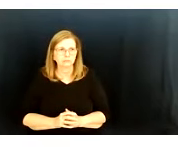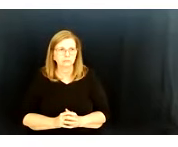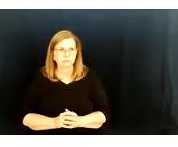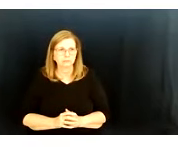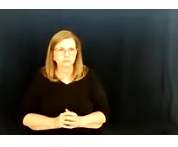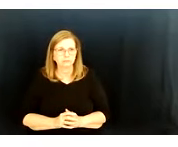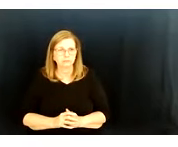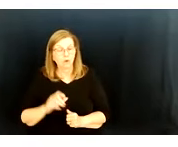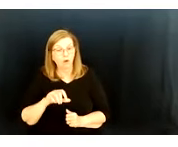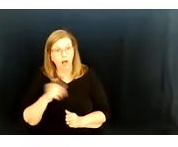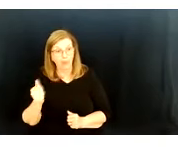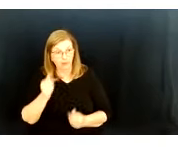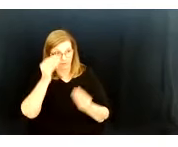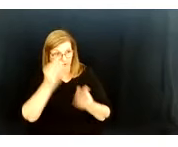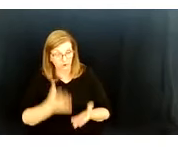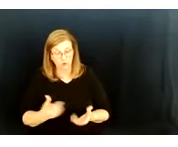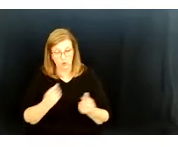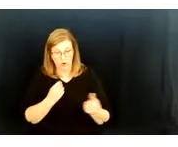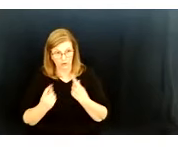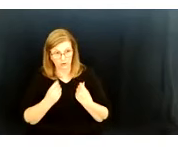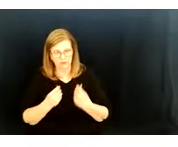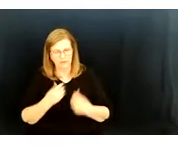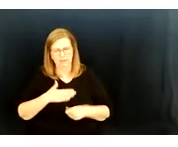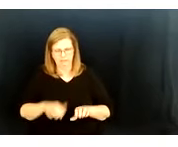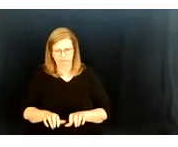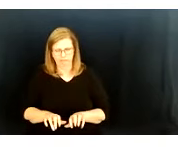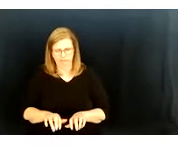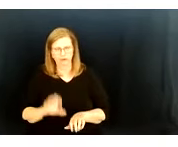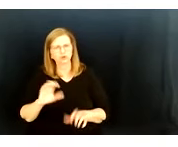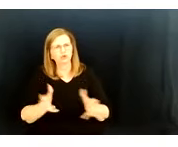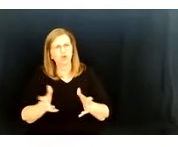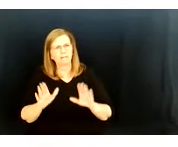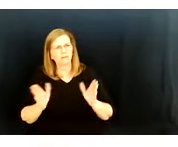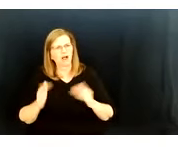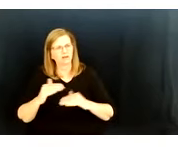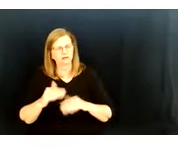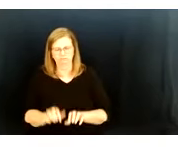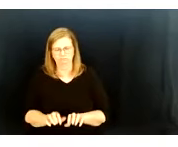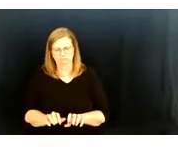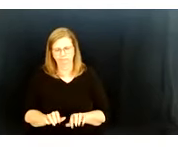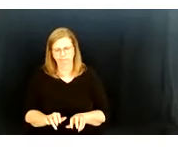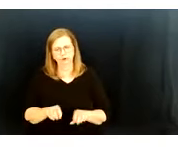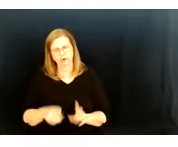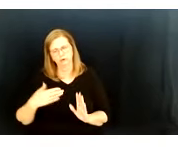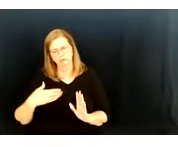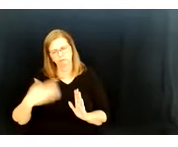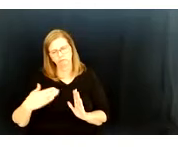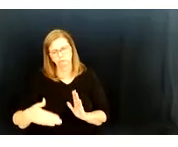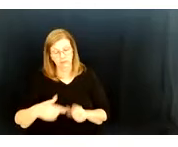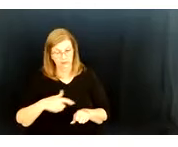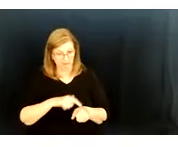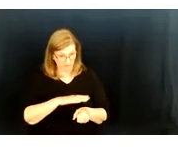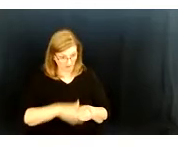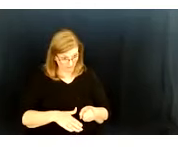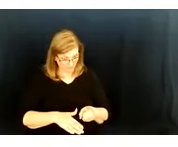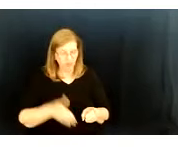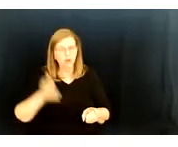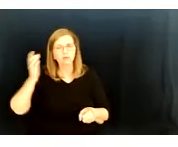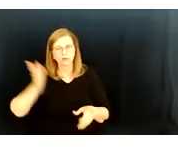Other informations, questions. Please type your questions in the chat box throughout the presentation. If time allows, presenters will also